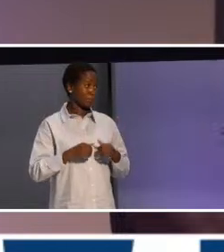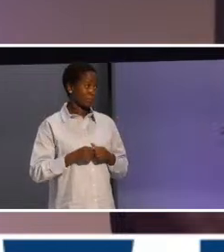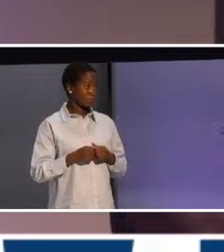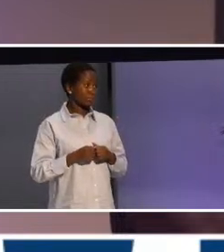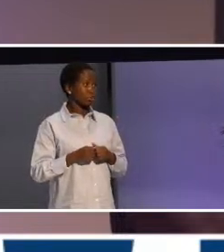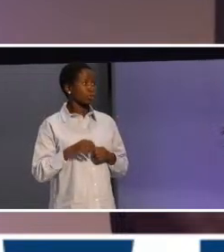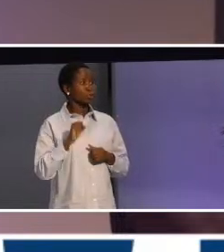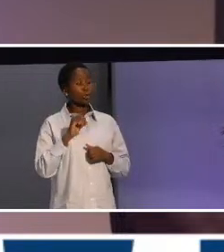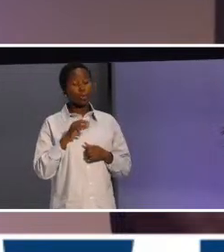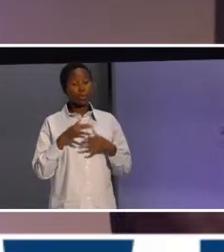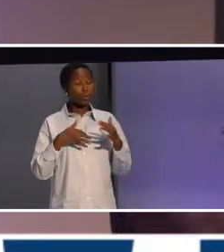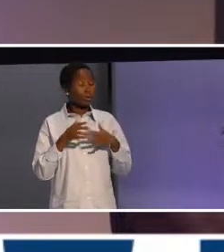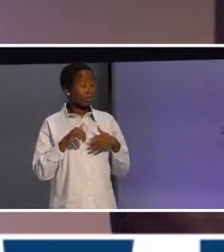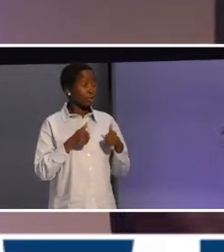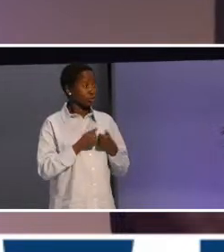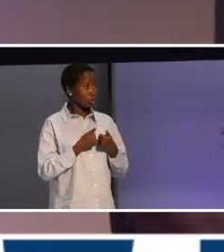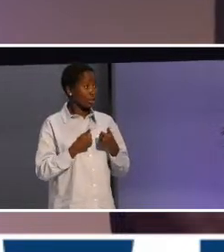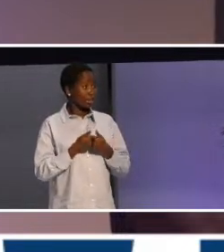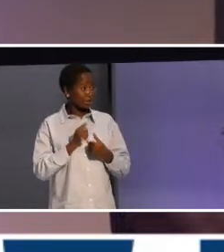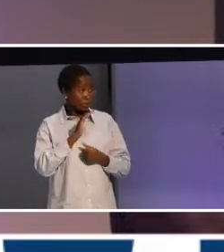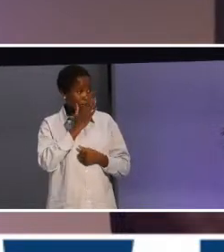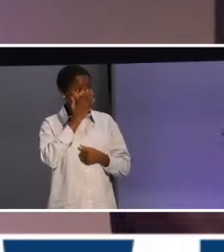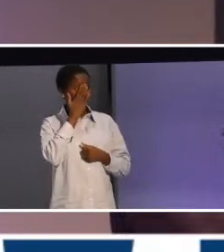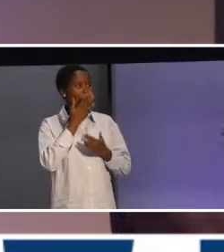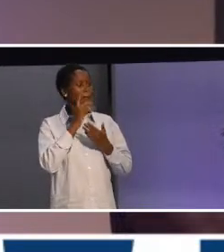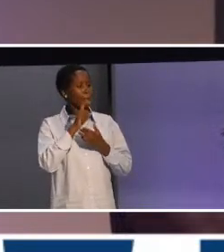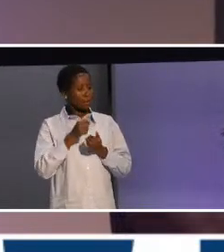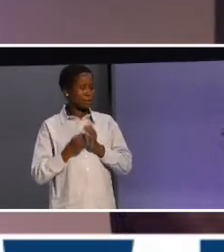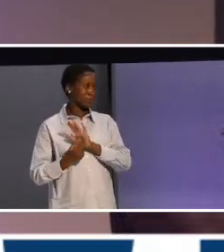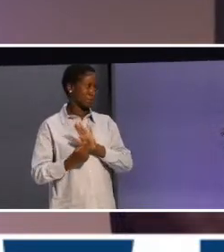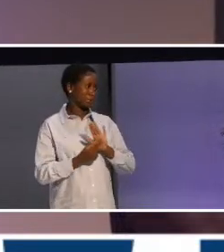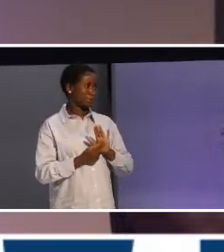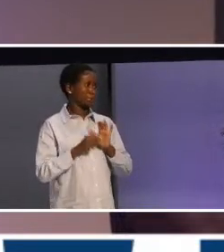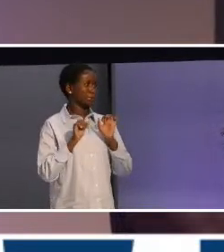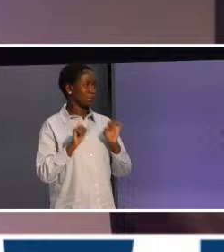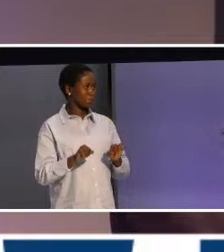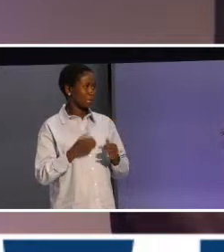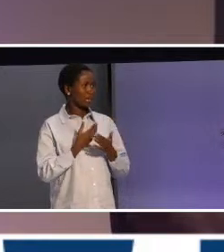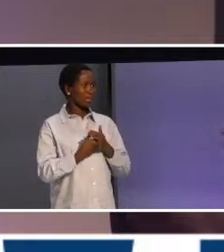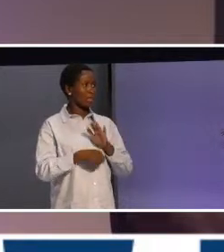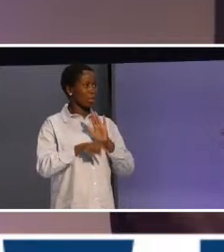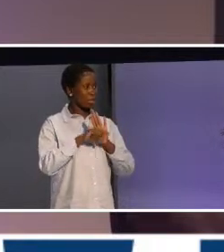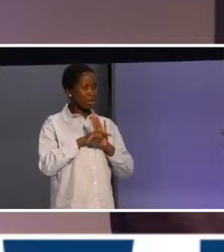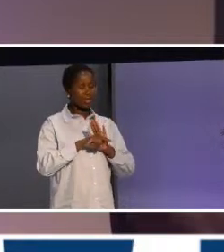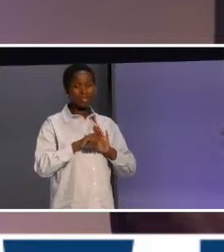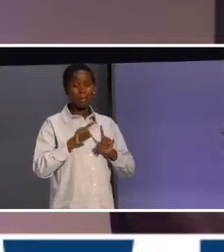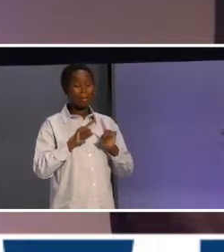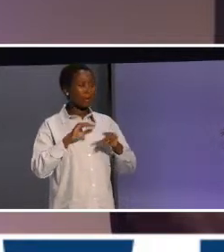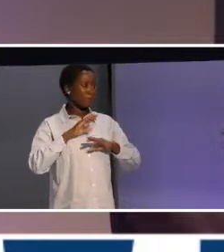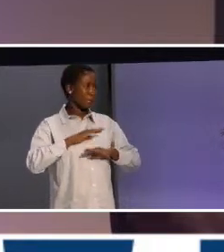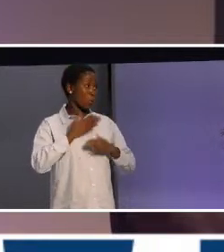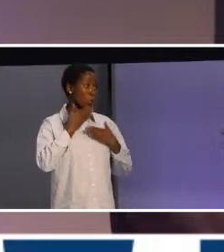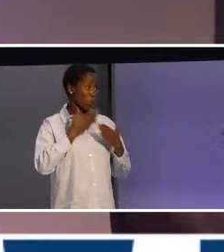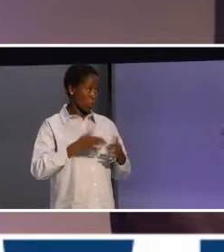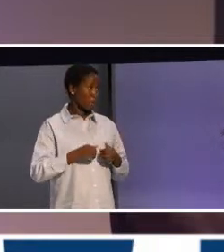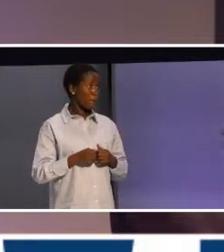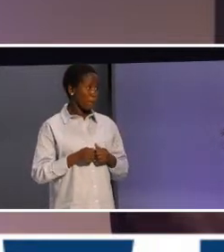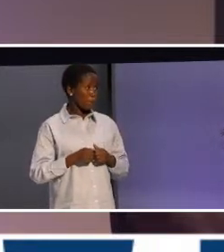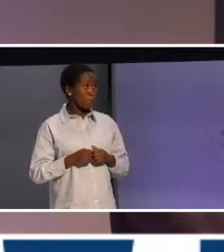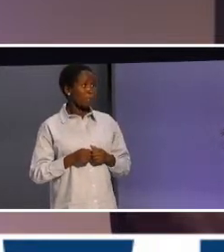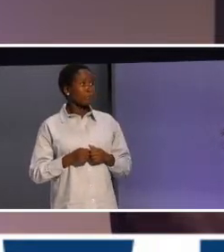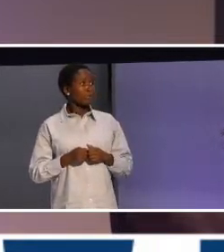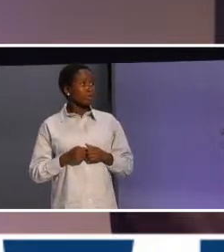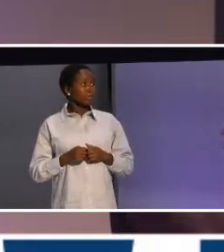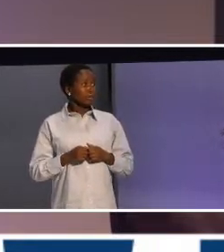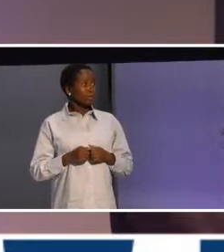is an added point of satisfaction. More than 500 international trainees benefited by way of AWEB